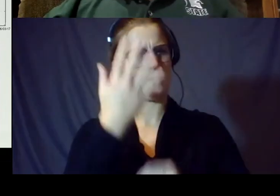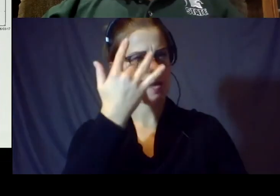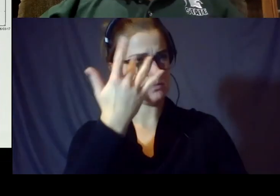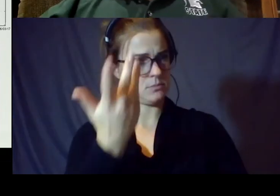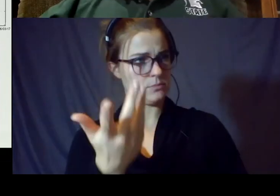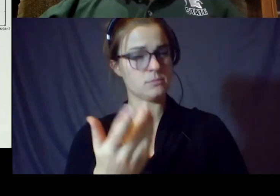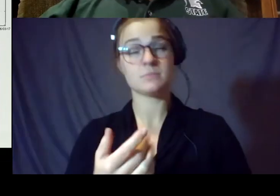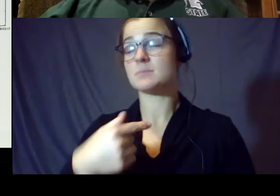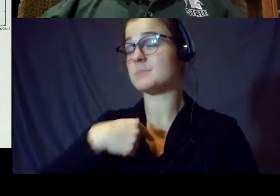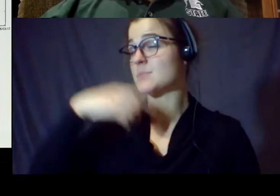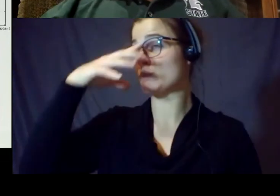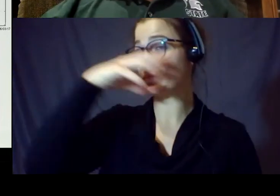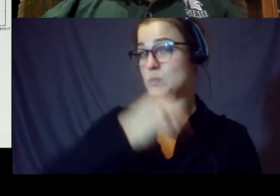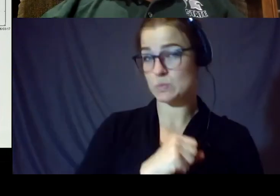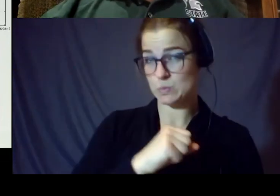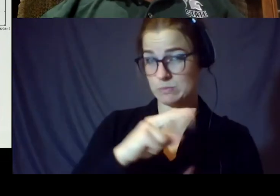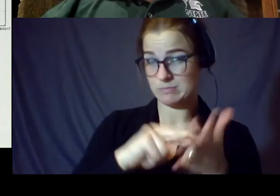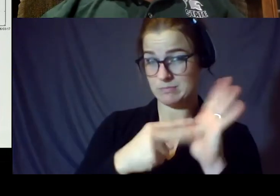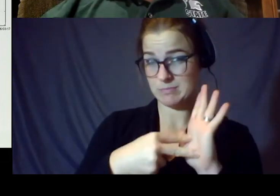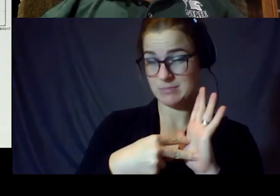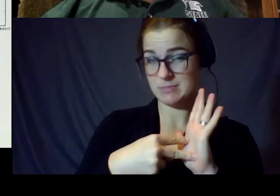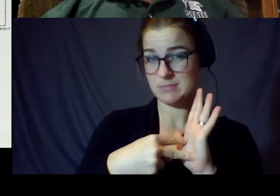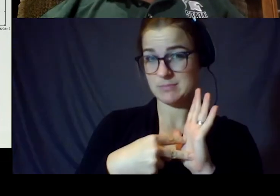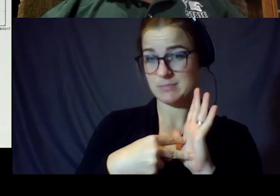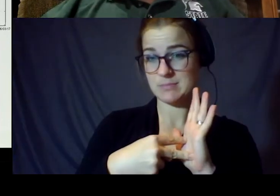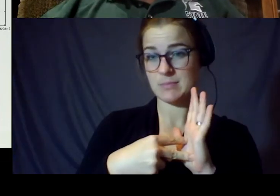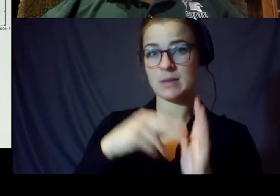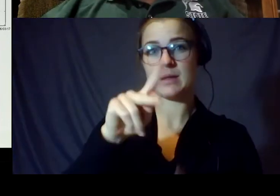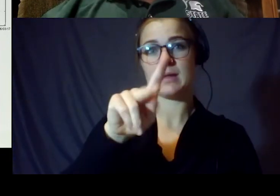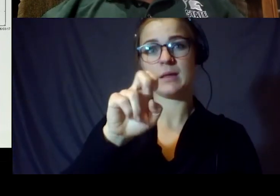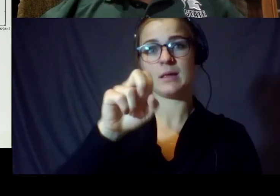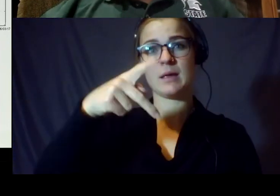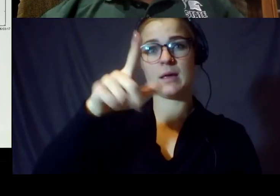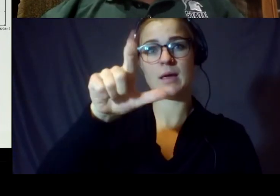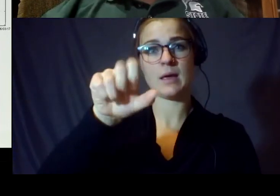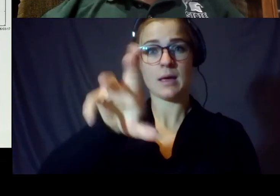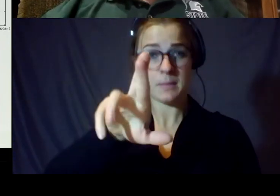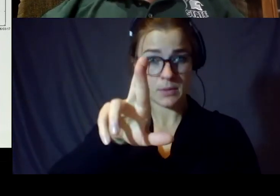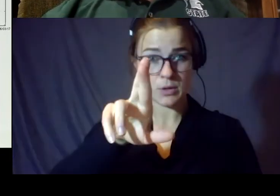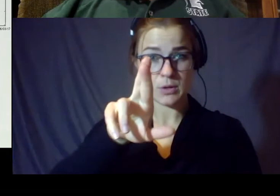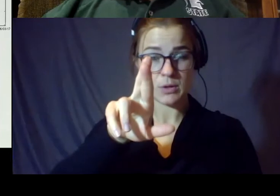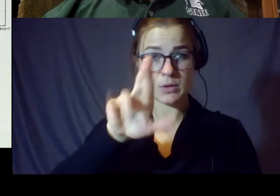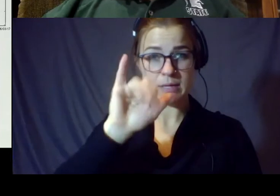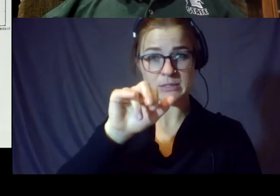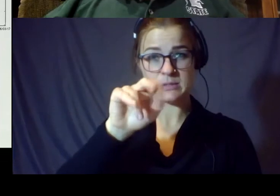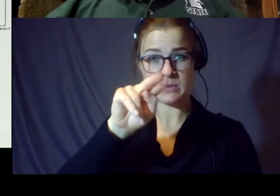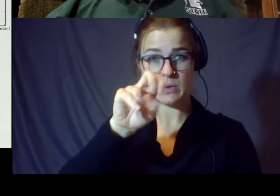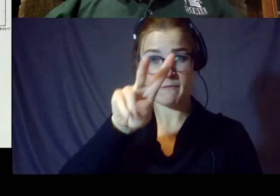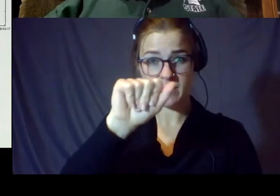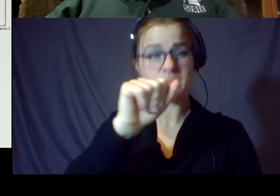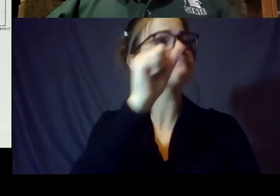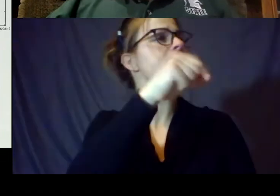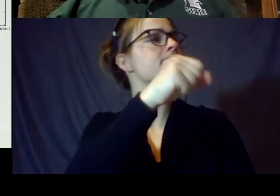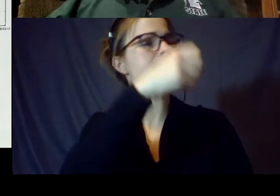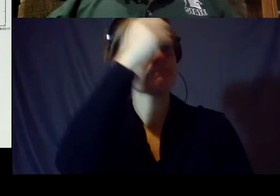I'm presuming they're talking about Kepler's, or sorry, Kepler's and Brahe. Tycho's nova. Yep. Yeah,